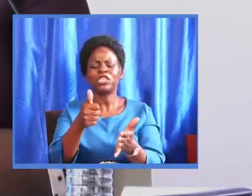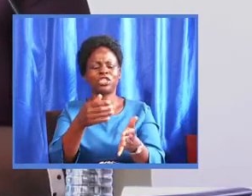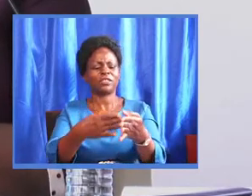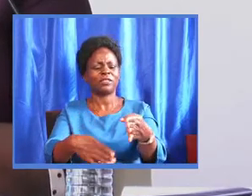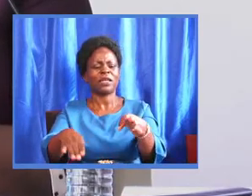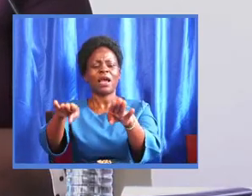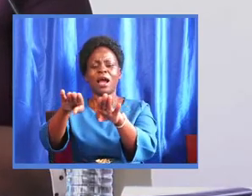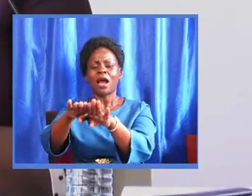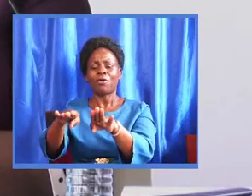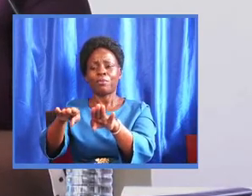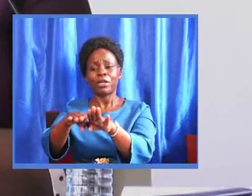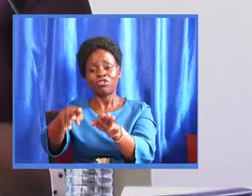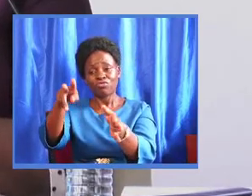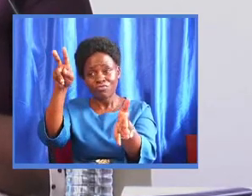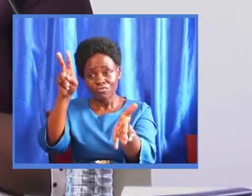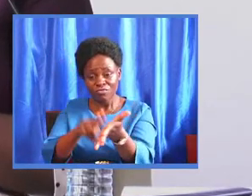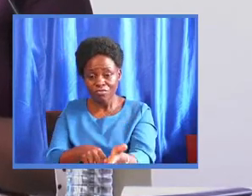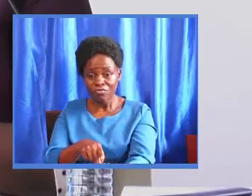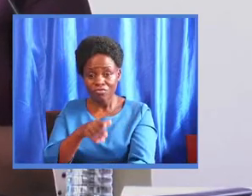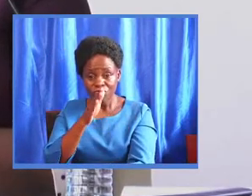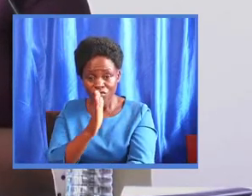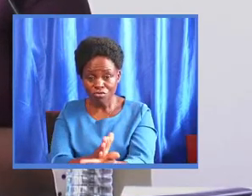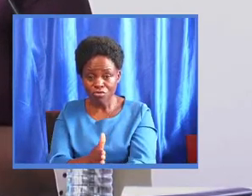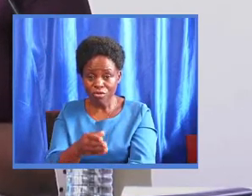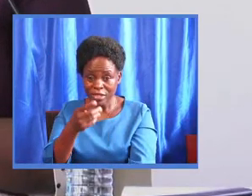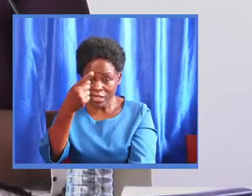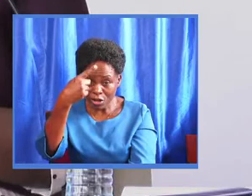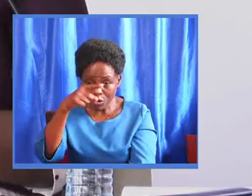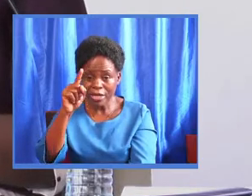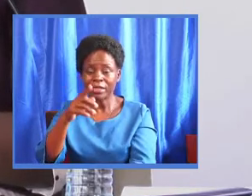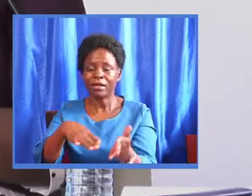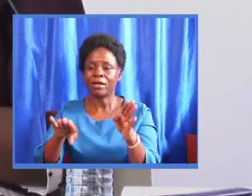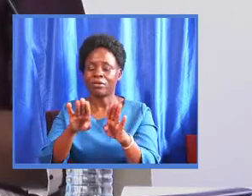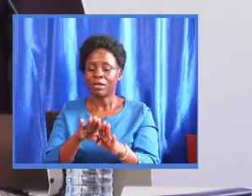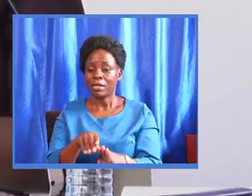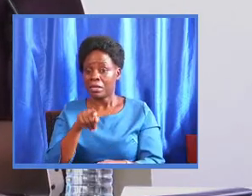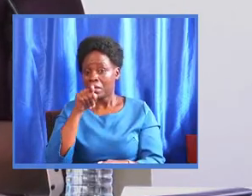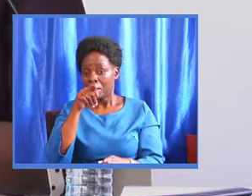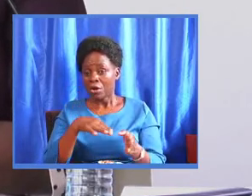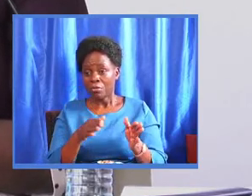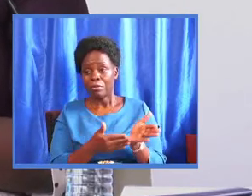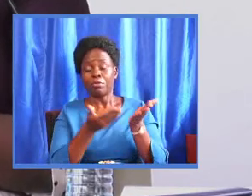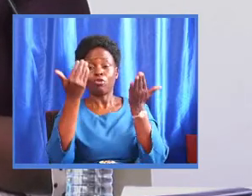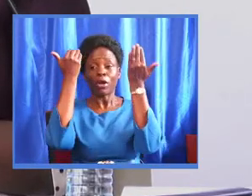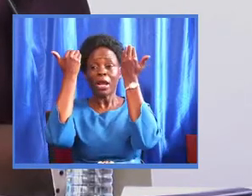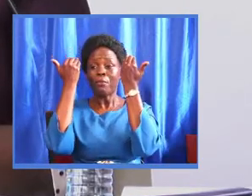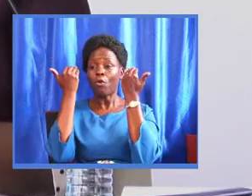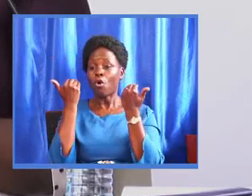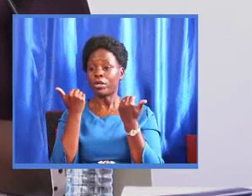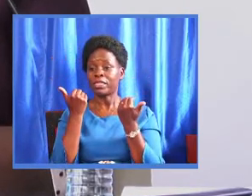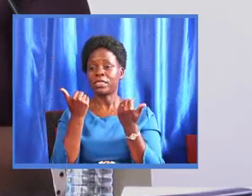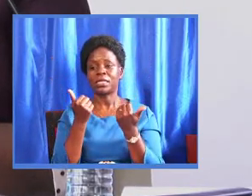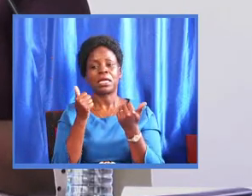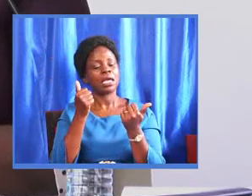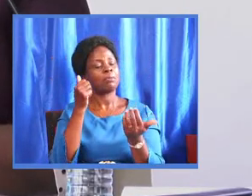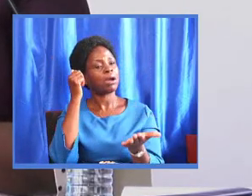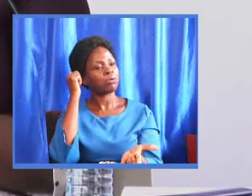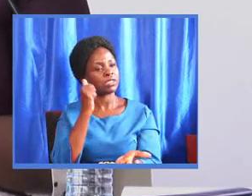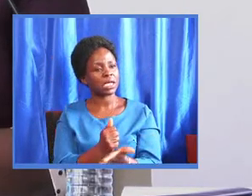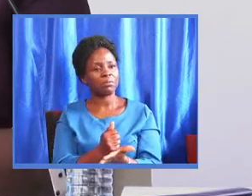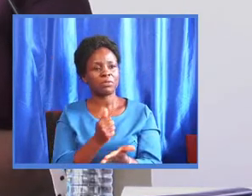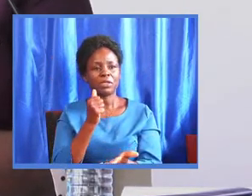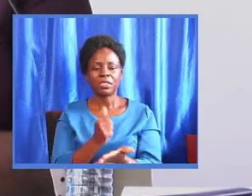yonna okukakasa nti ddala eno agreement ntuufu era agreement ebe betwalibwa mu kkooti ebaako stamp kye